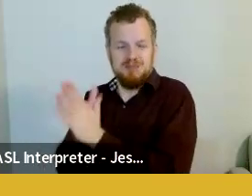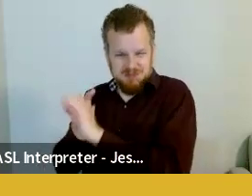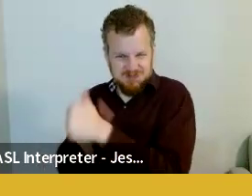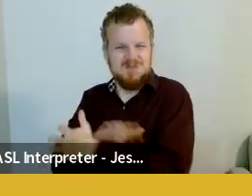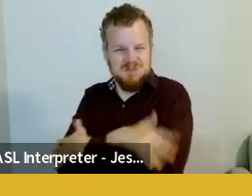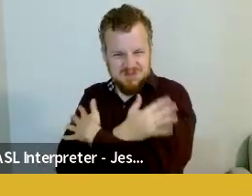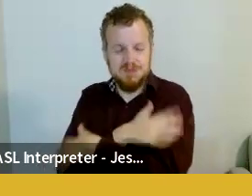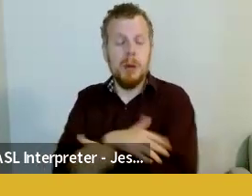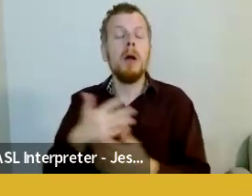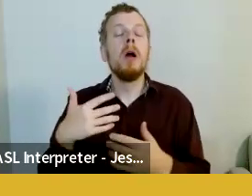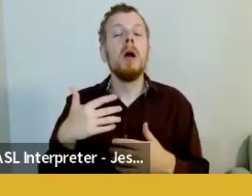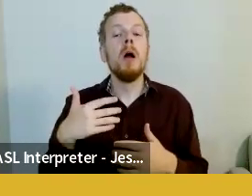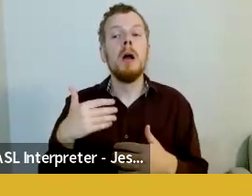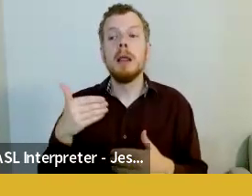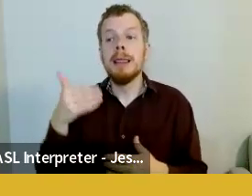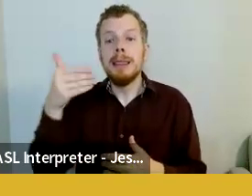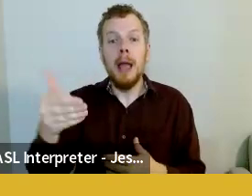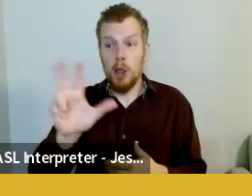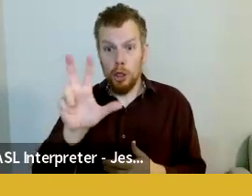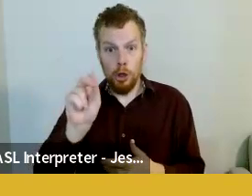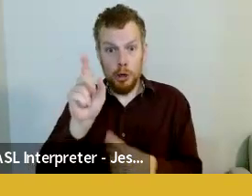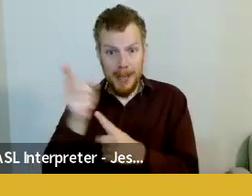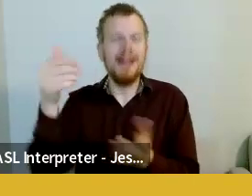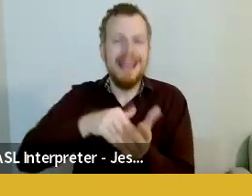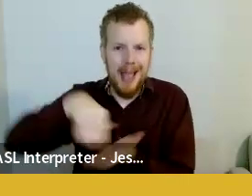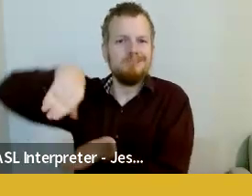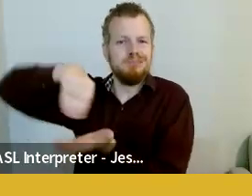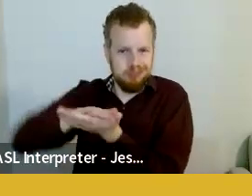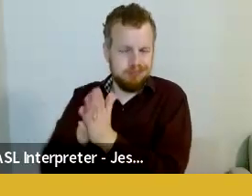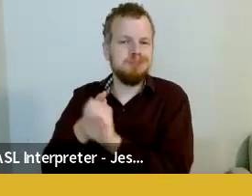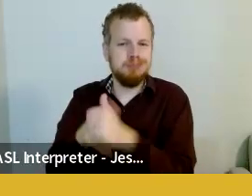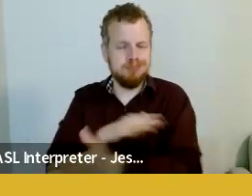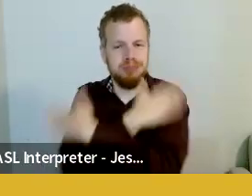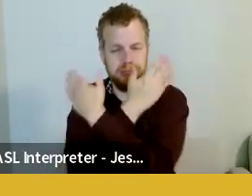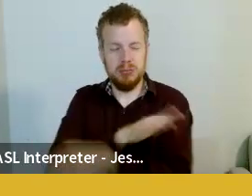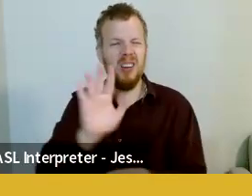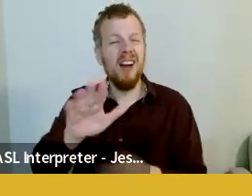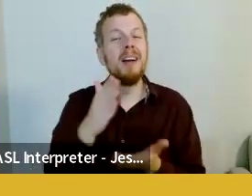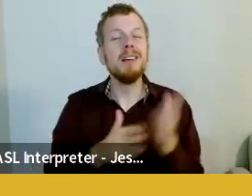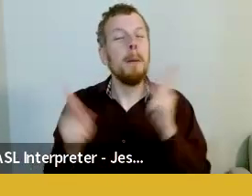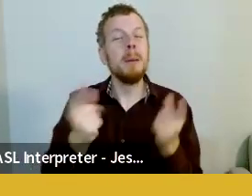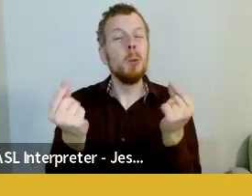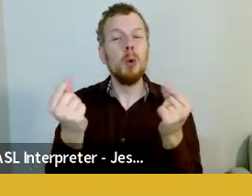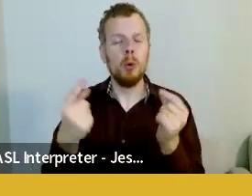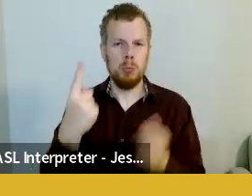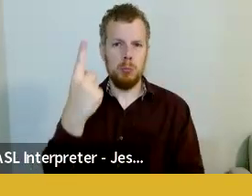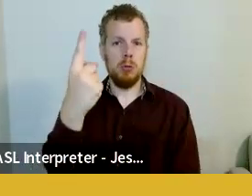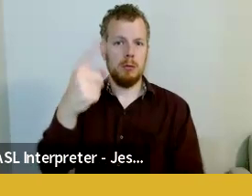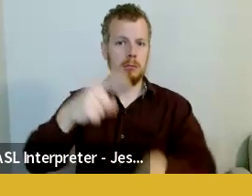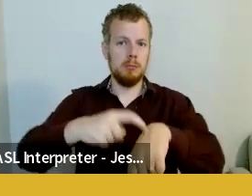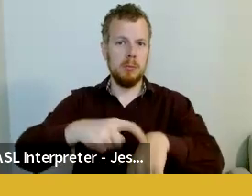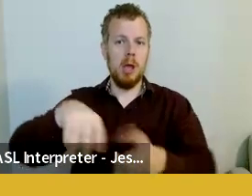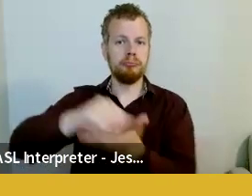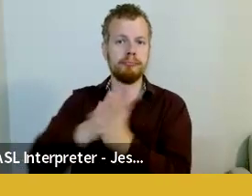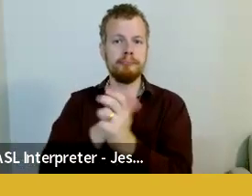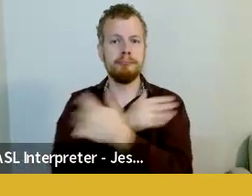reapply. So every 30 minutes. So a lot of times we put sunscreen on once and then we go into